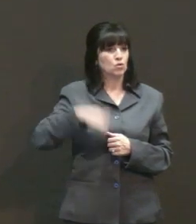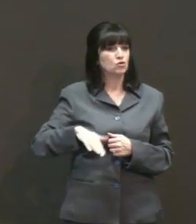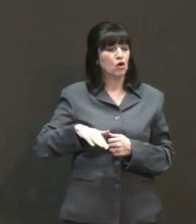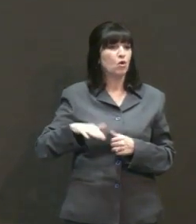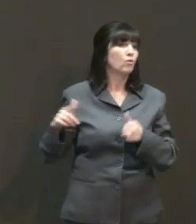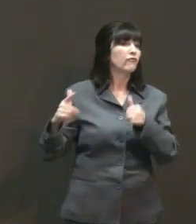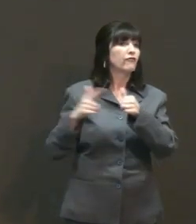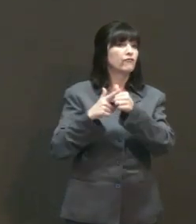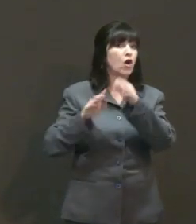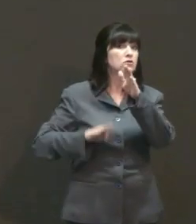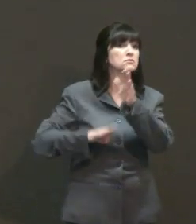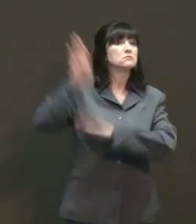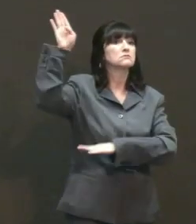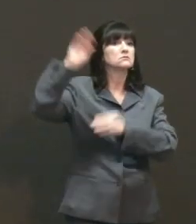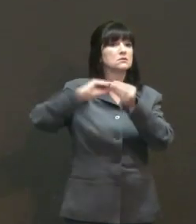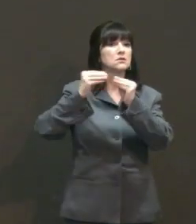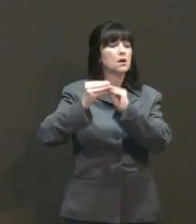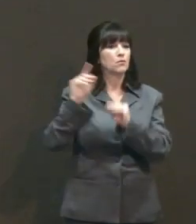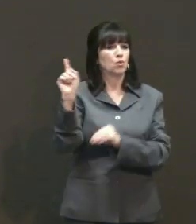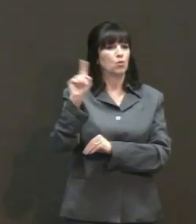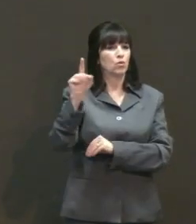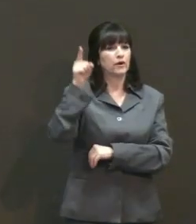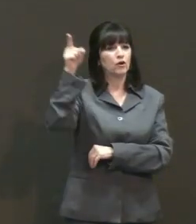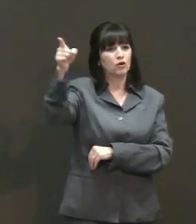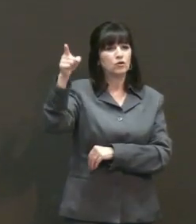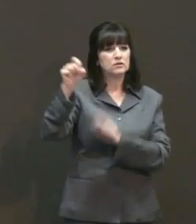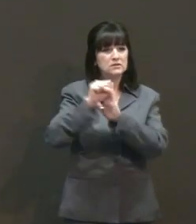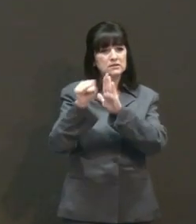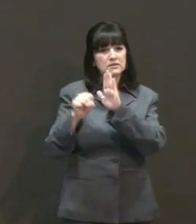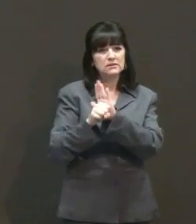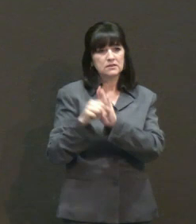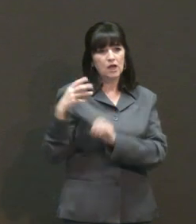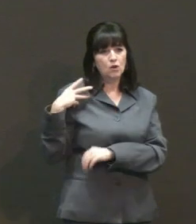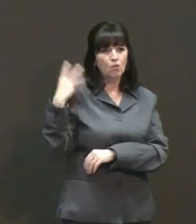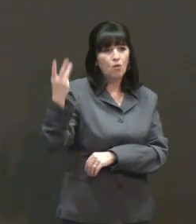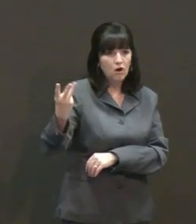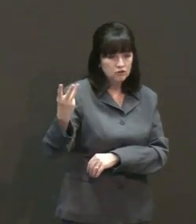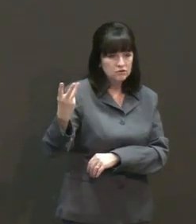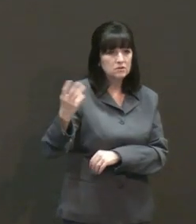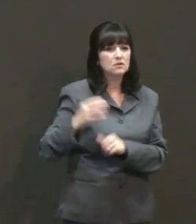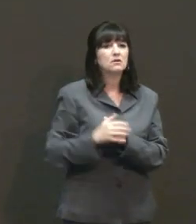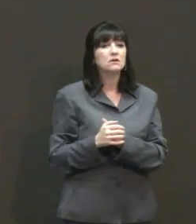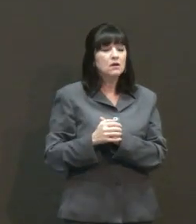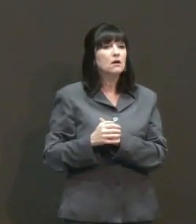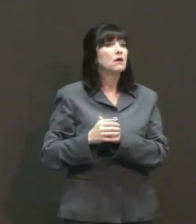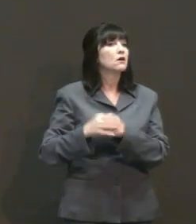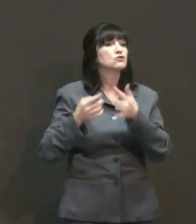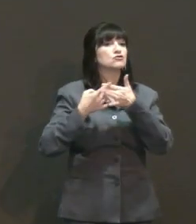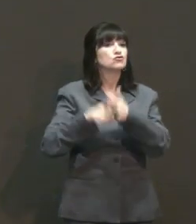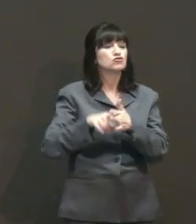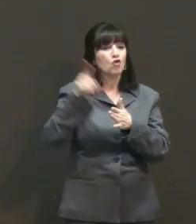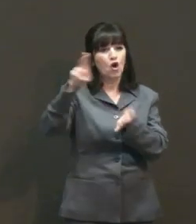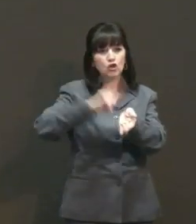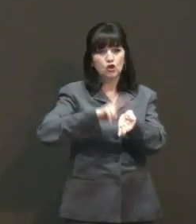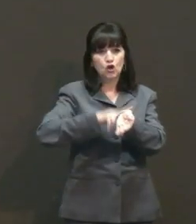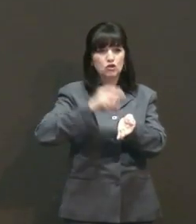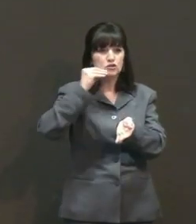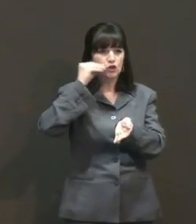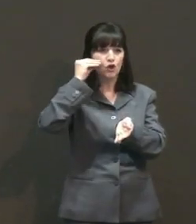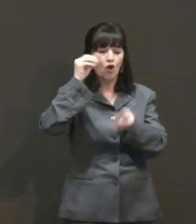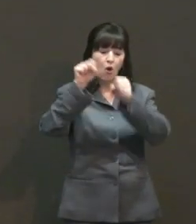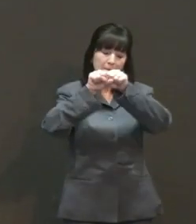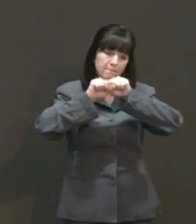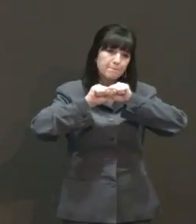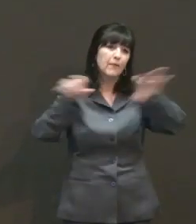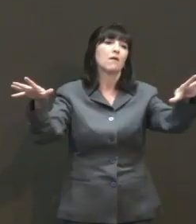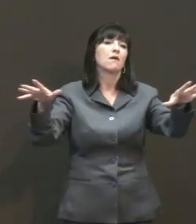Washington, and in particular when they had an outbreak in a nursing home and so many of those residents died.